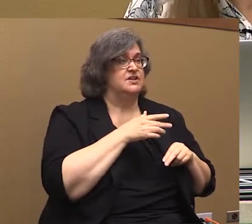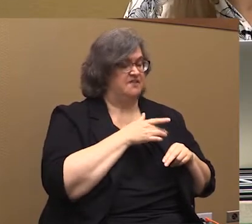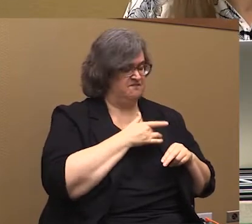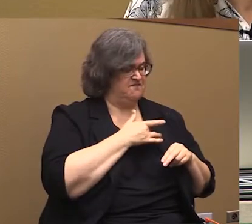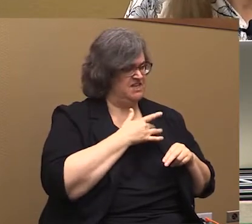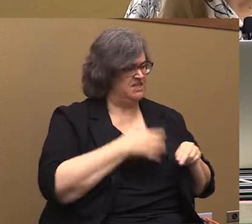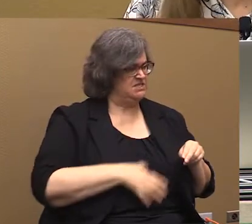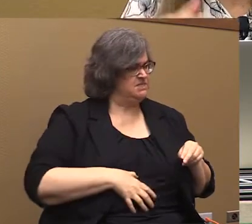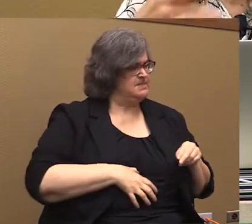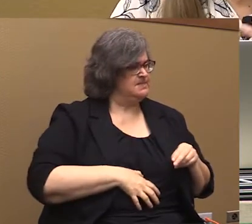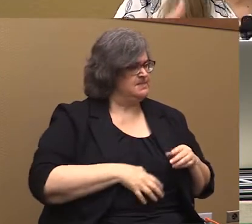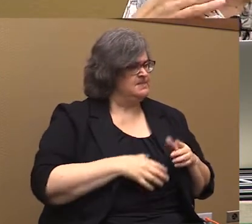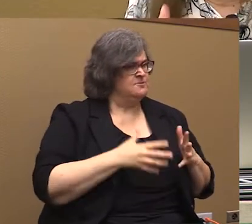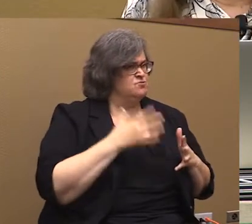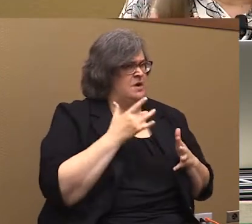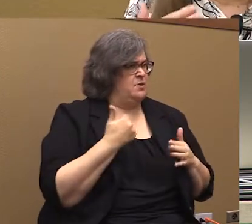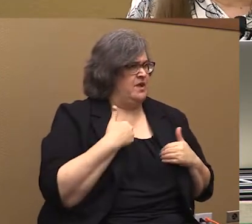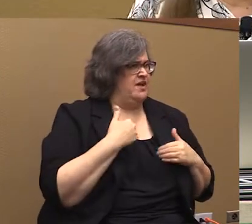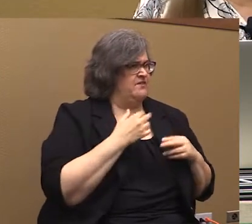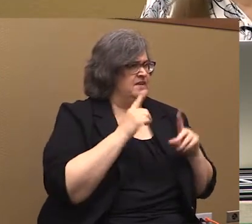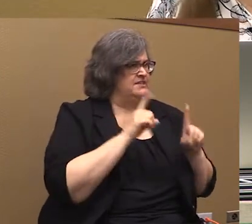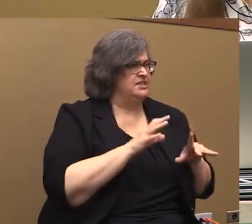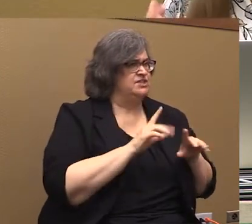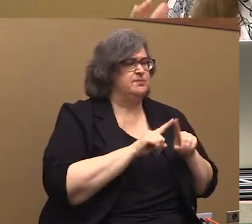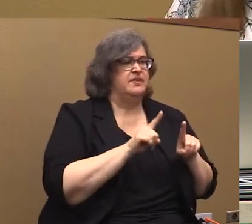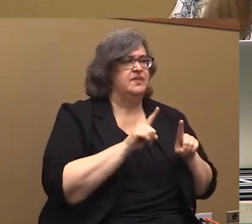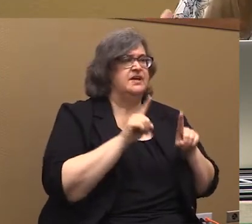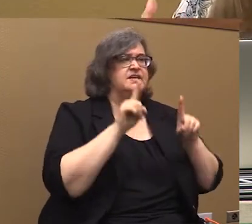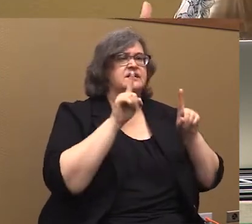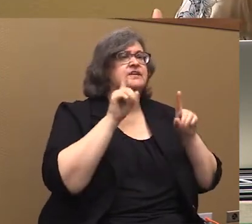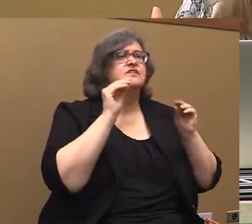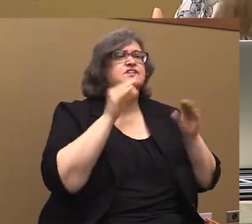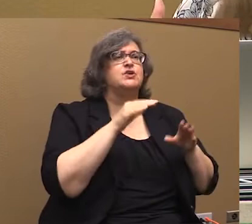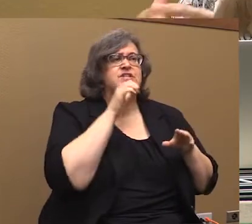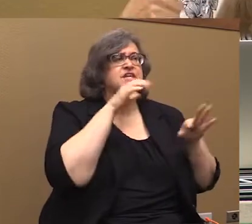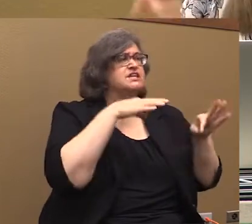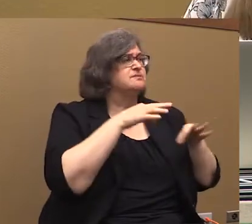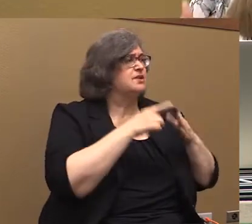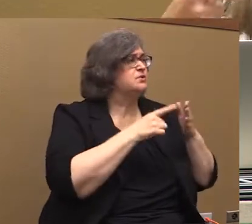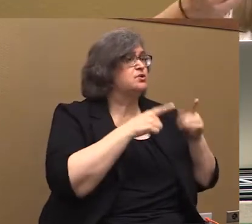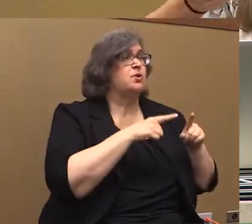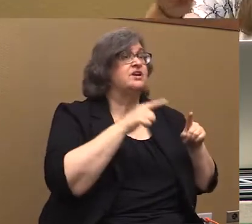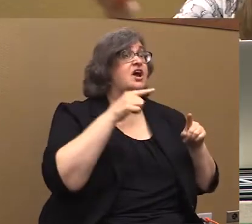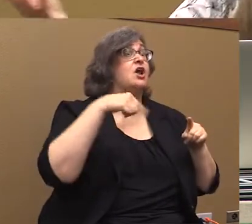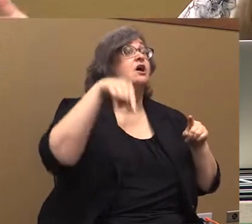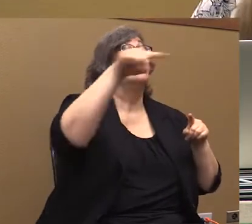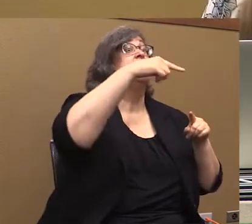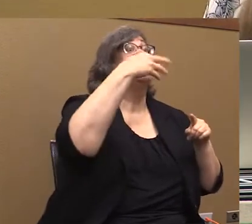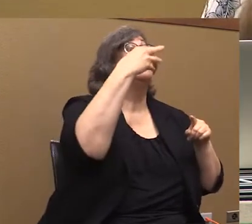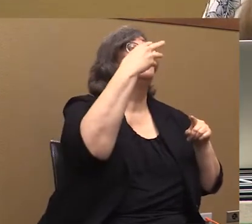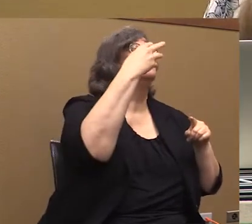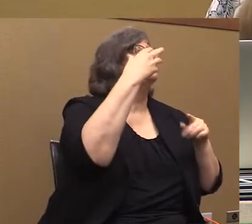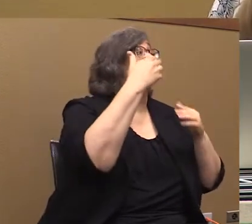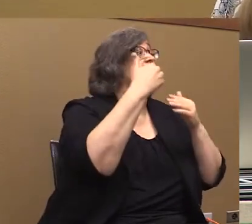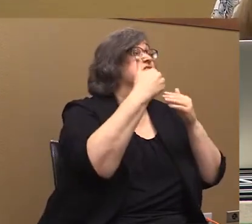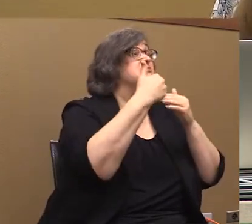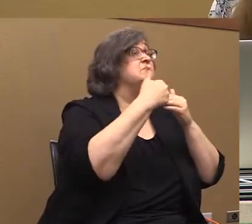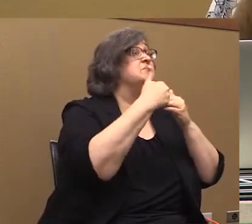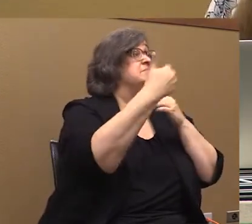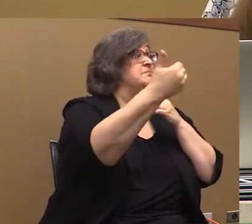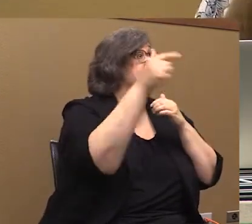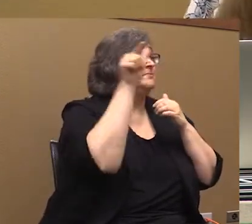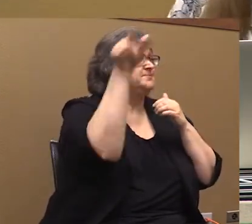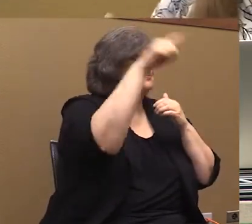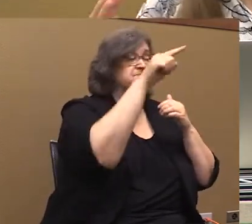hard of hearing, is feeling those same things. But if the teacher is not explaining what's going on